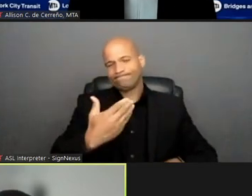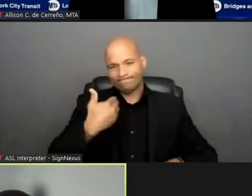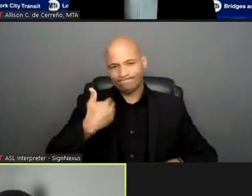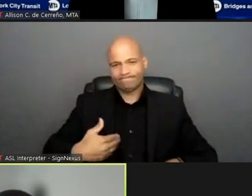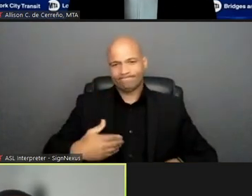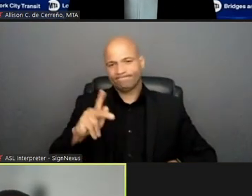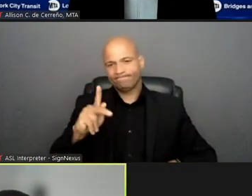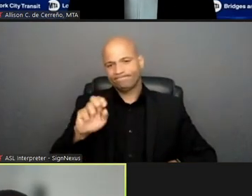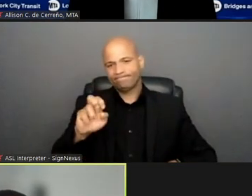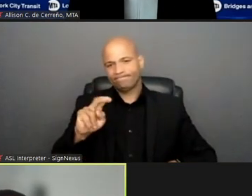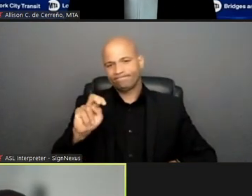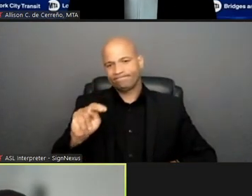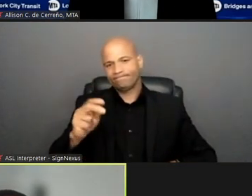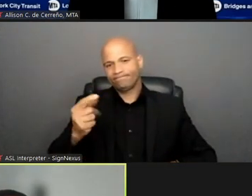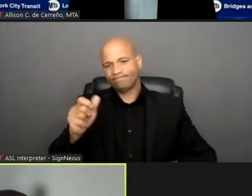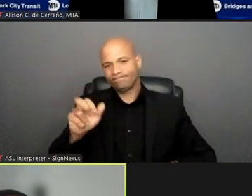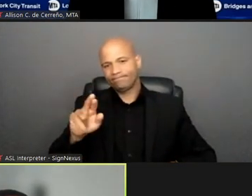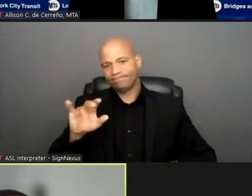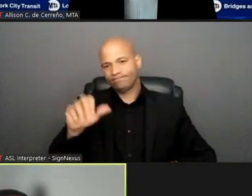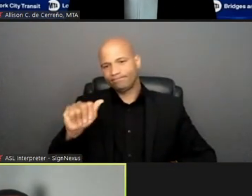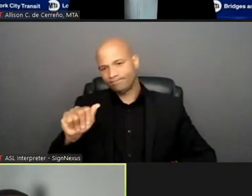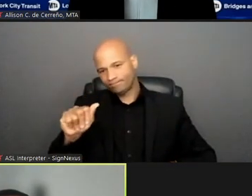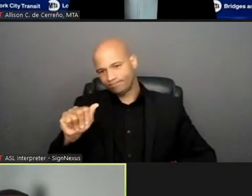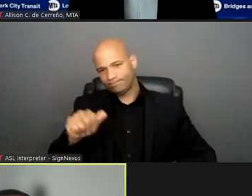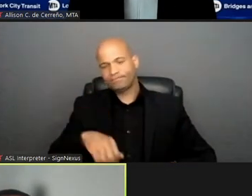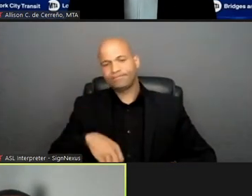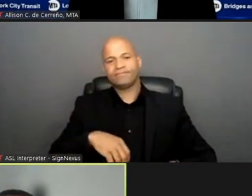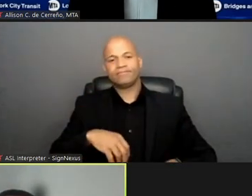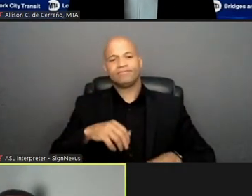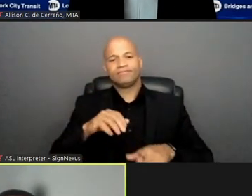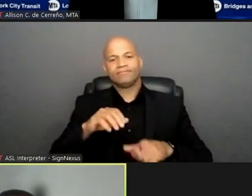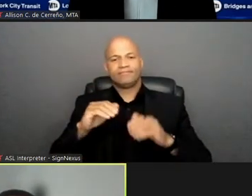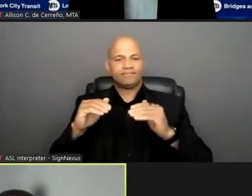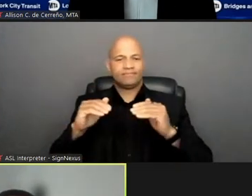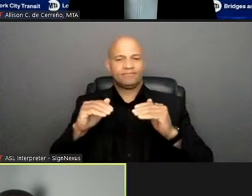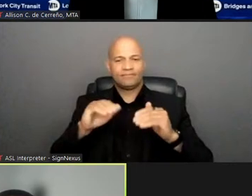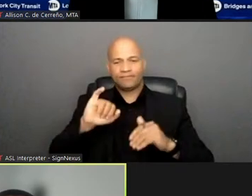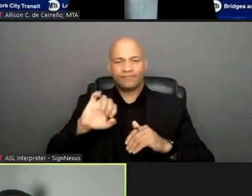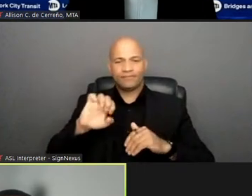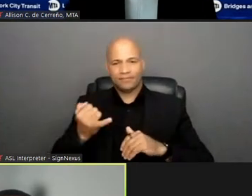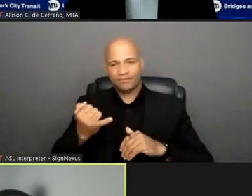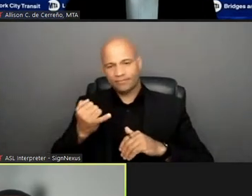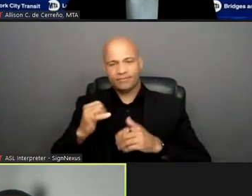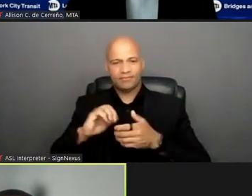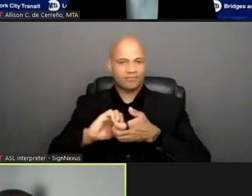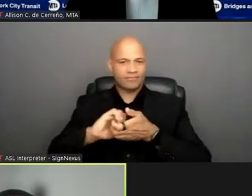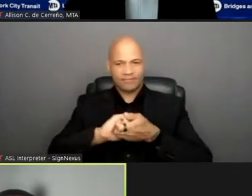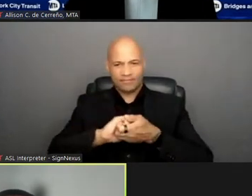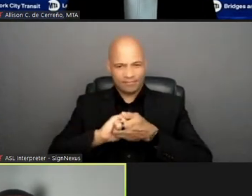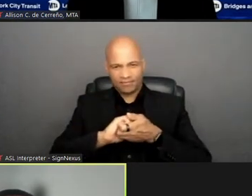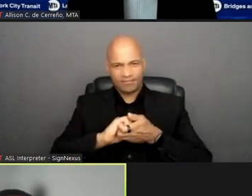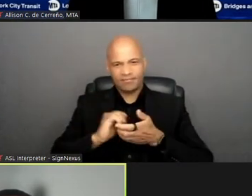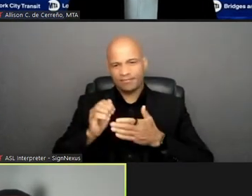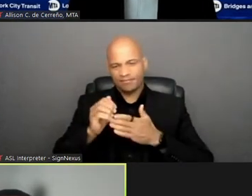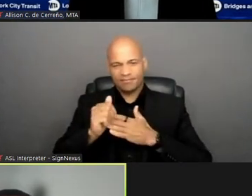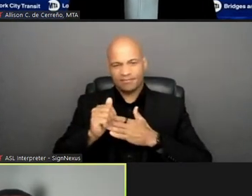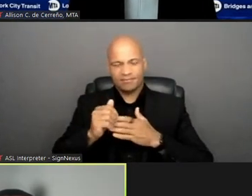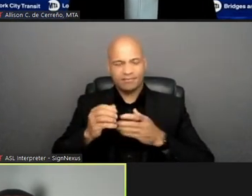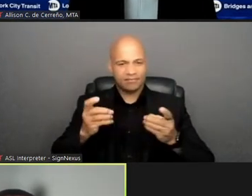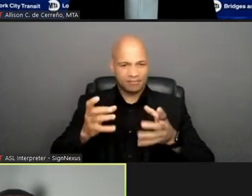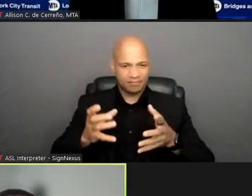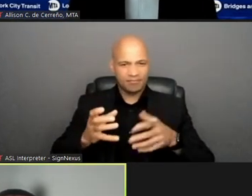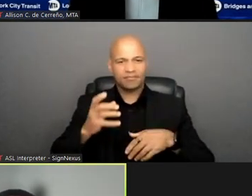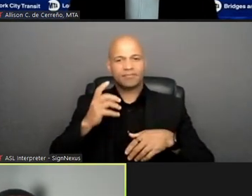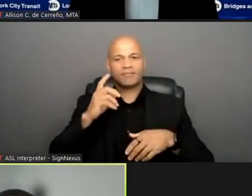transportation planner with the New York City environmental justice Alliance founded in 1991 Nietzsche is a non-profit Citywide membership